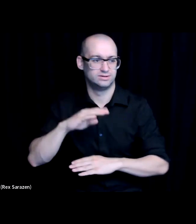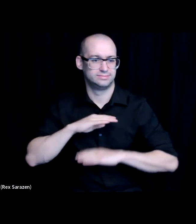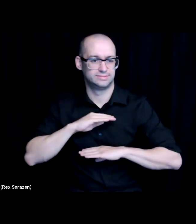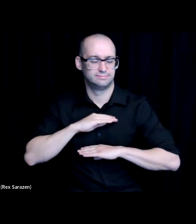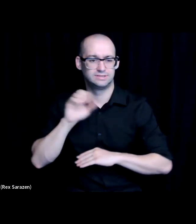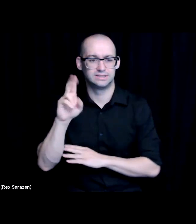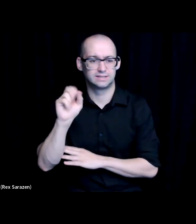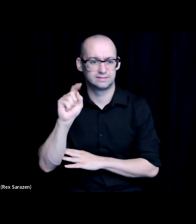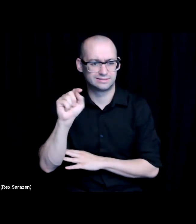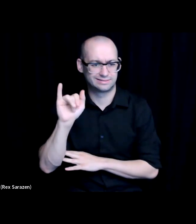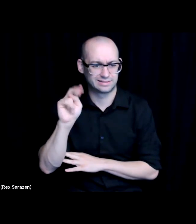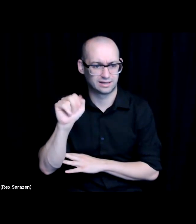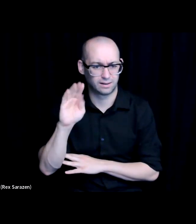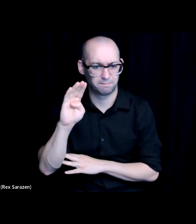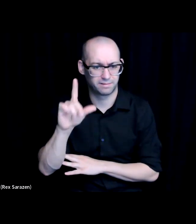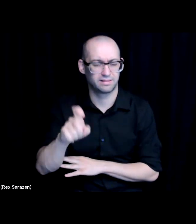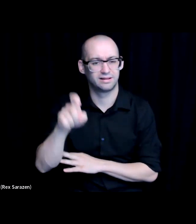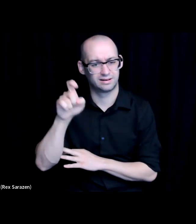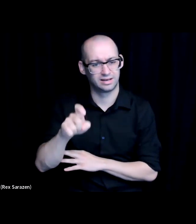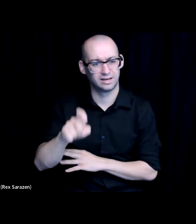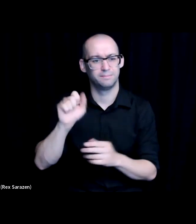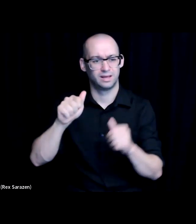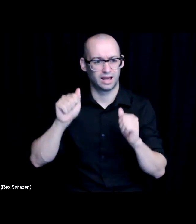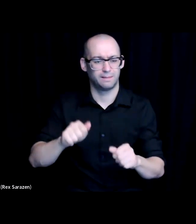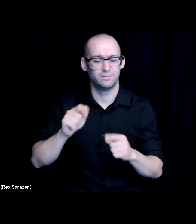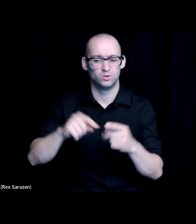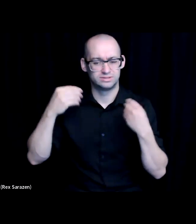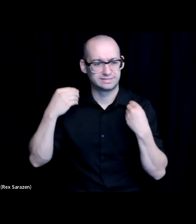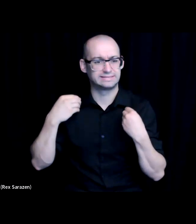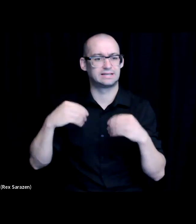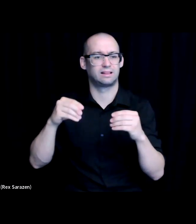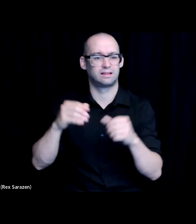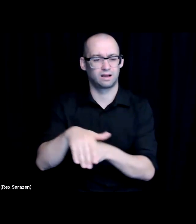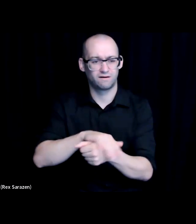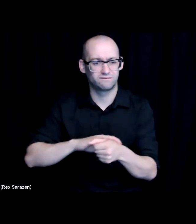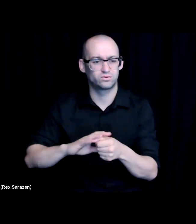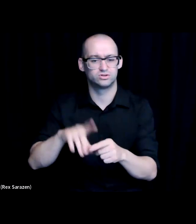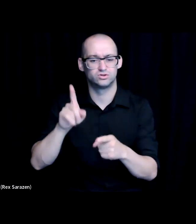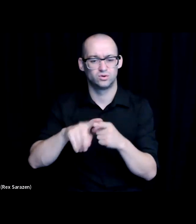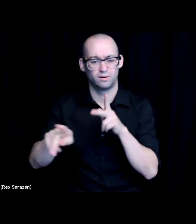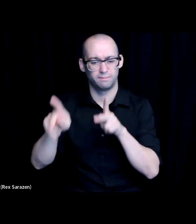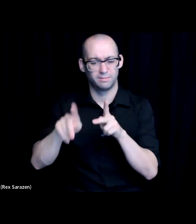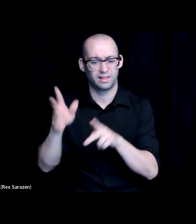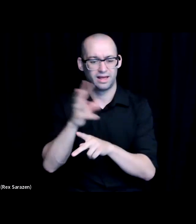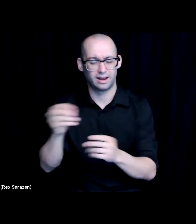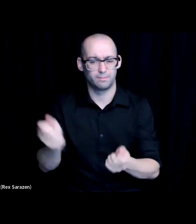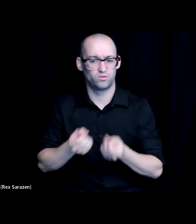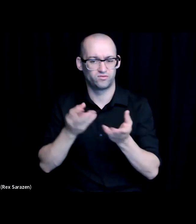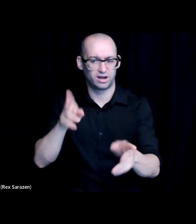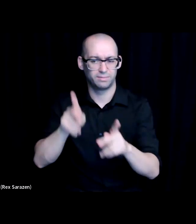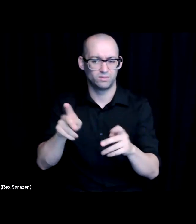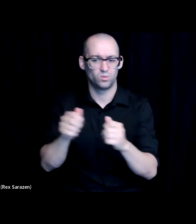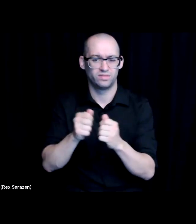need to be able to sell coverage to folks and also be able to provide folks with really easy access to